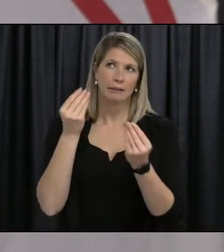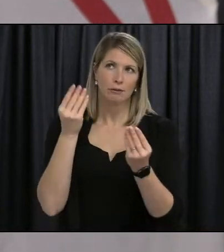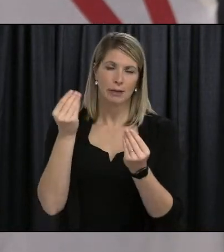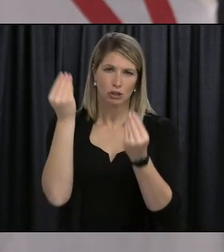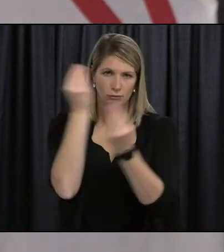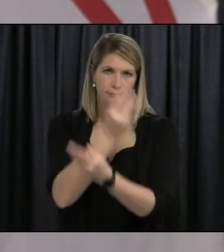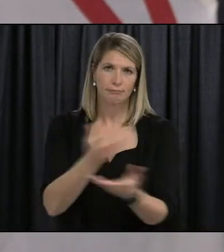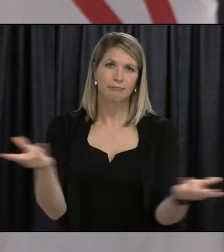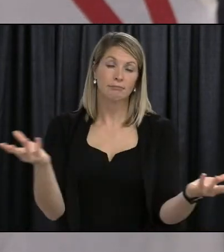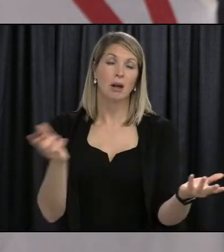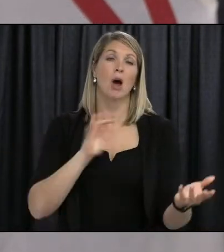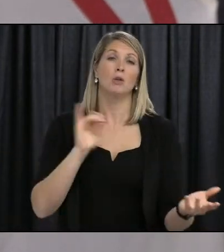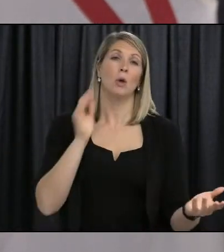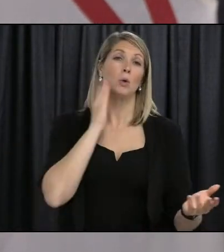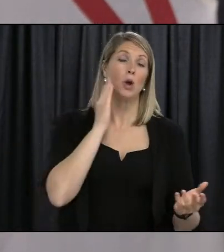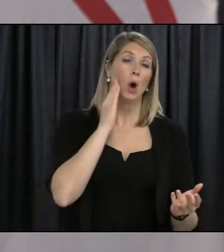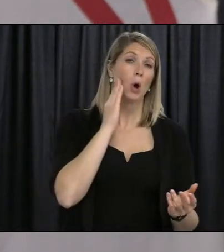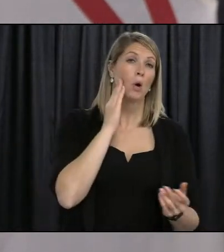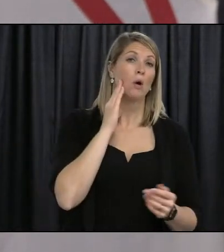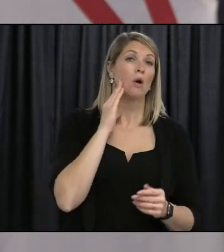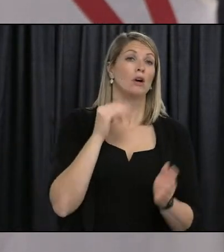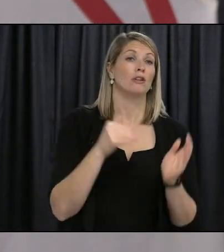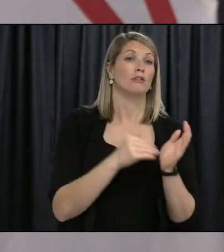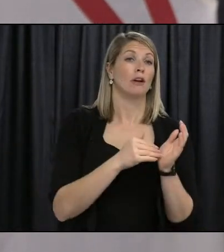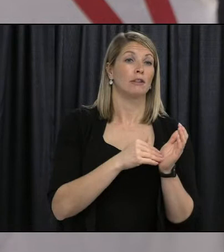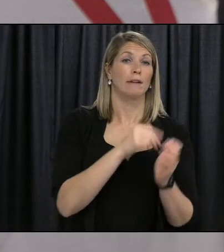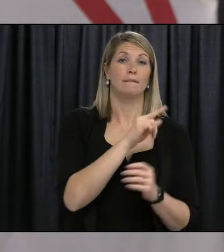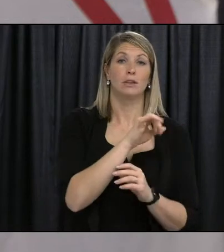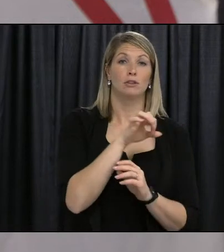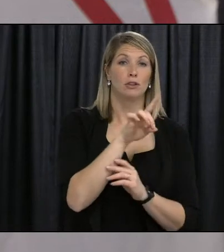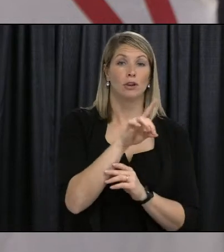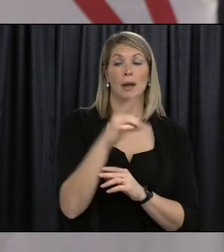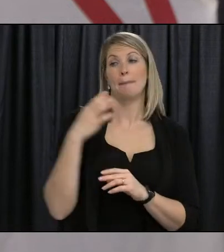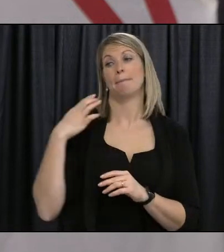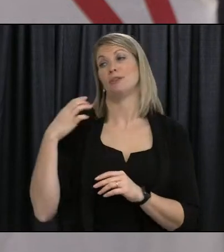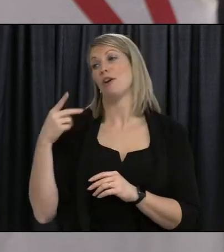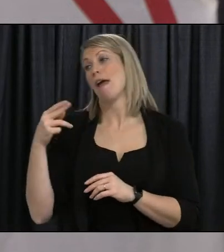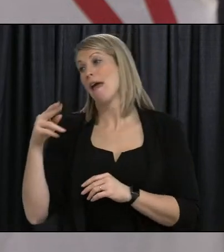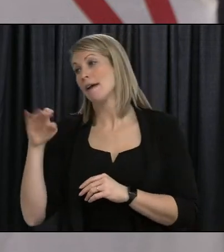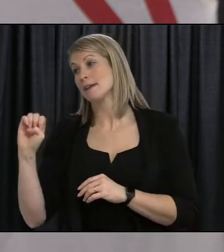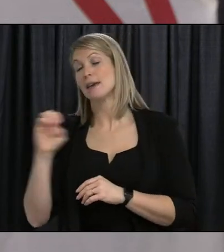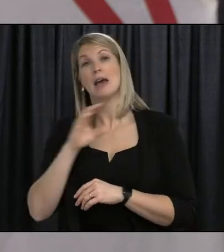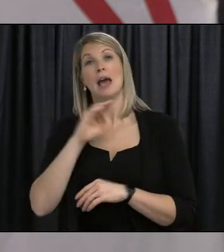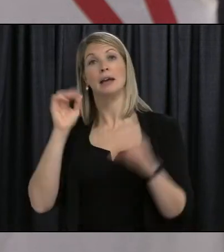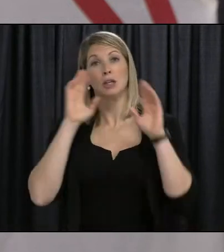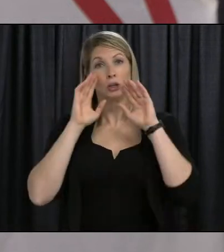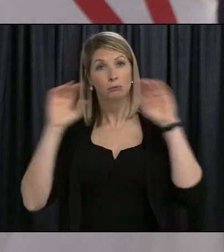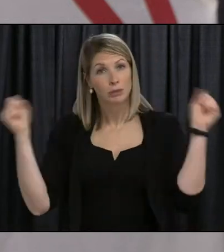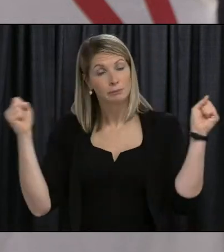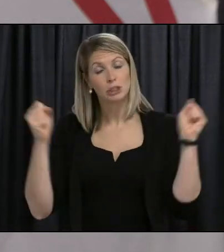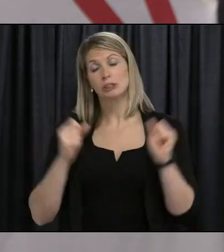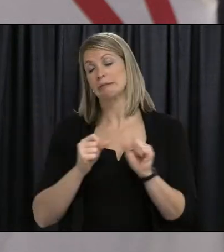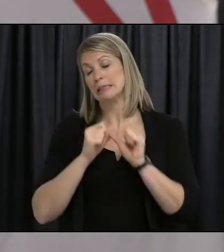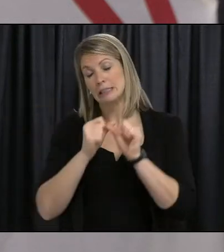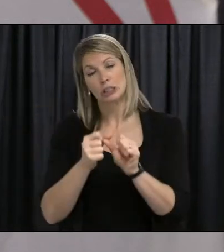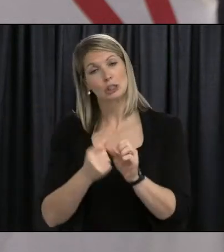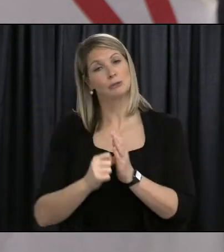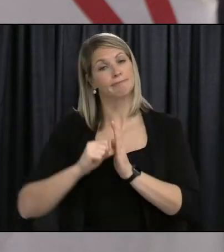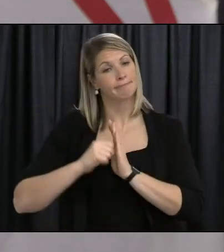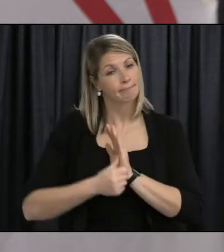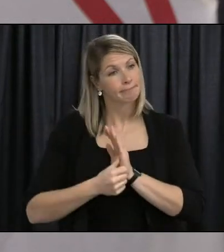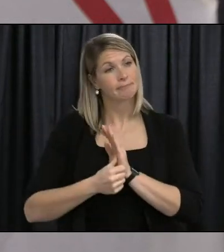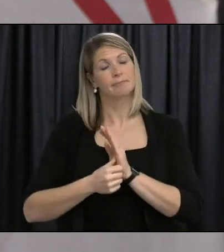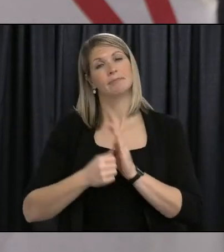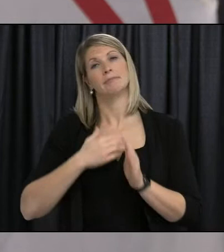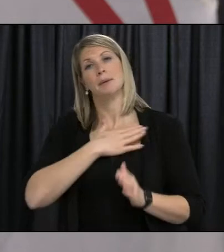and Minister Haggie, the Premier, have said it earlier in the briefing, and every time they get the opportunity, but just